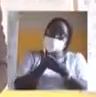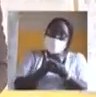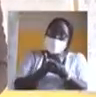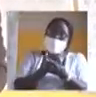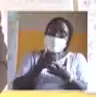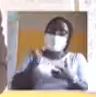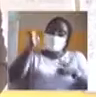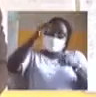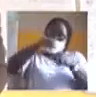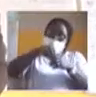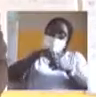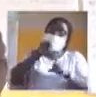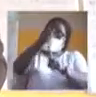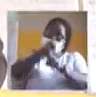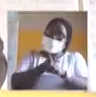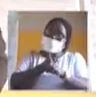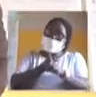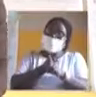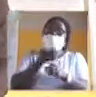a consumer's income goes up,